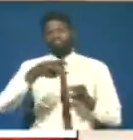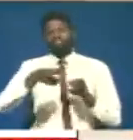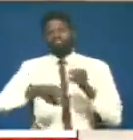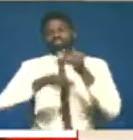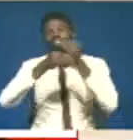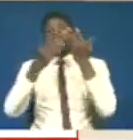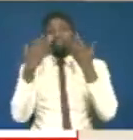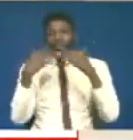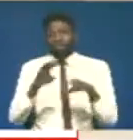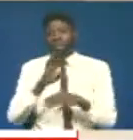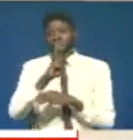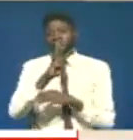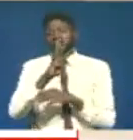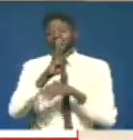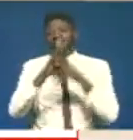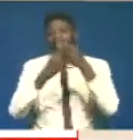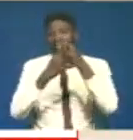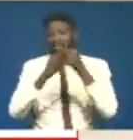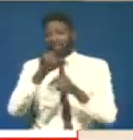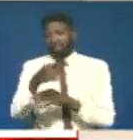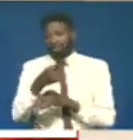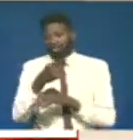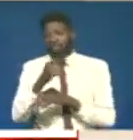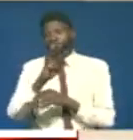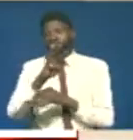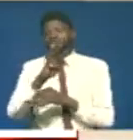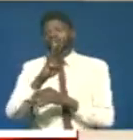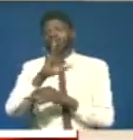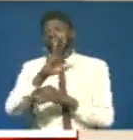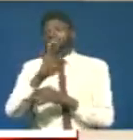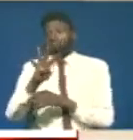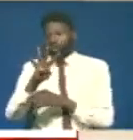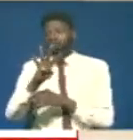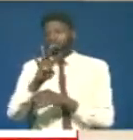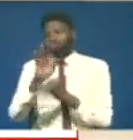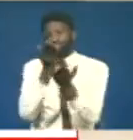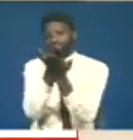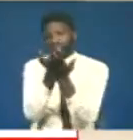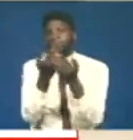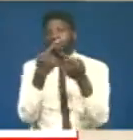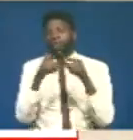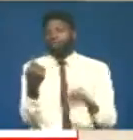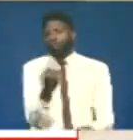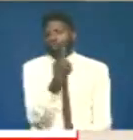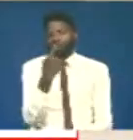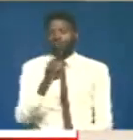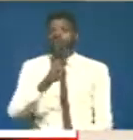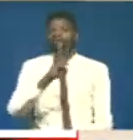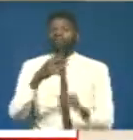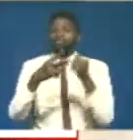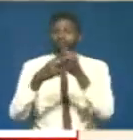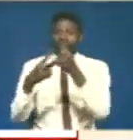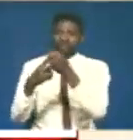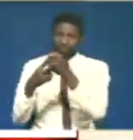9,154 applicants expressed interest for the positions, but only 477 were